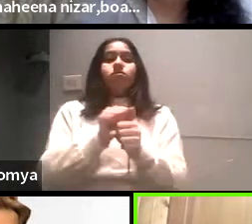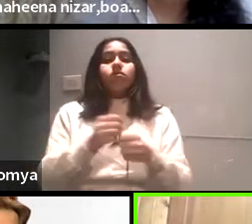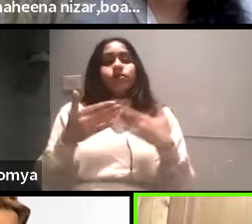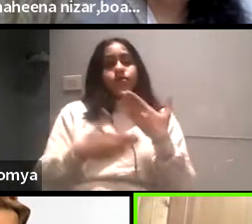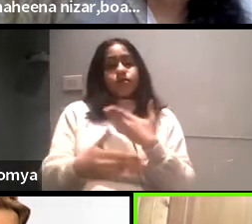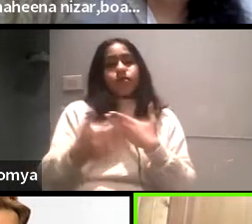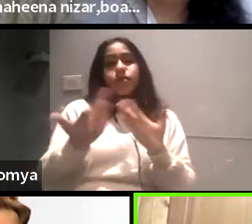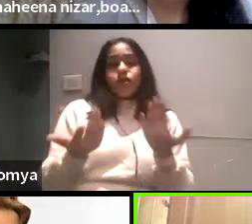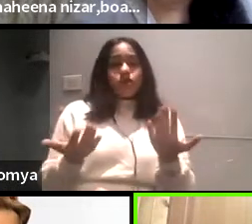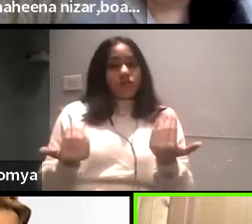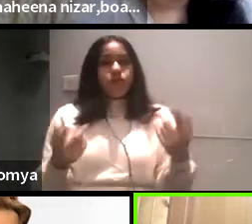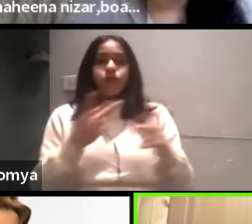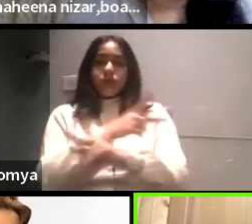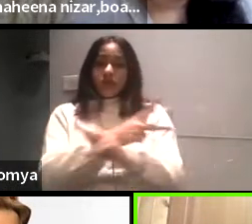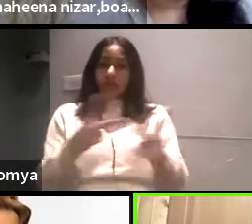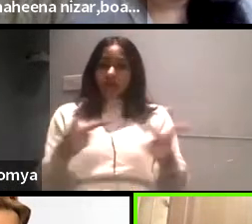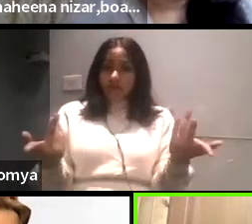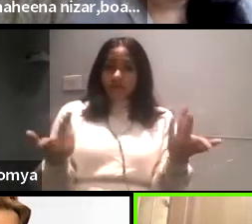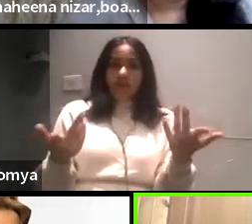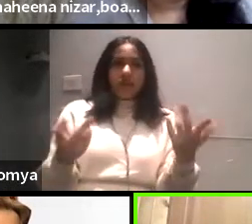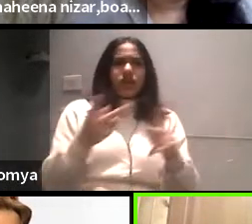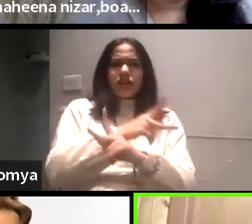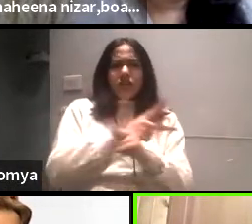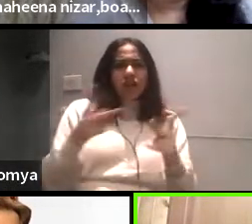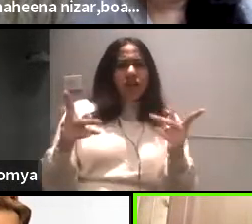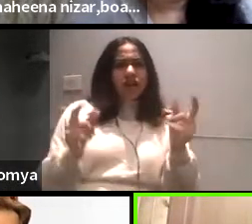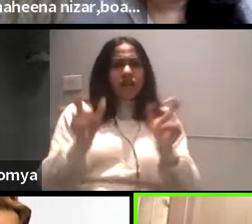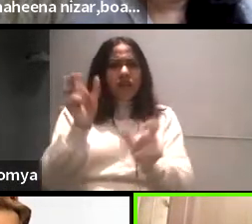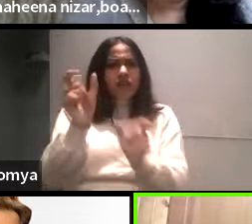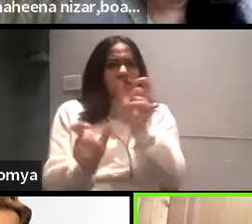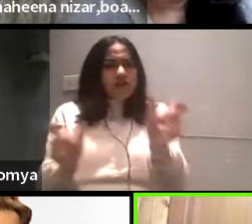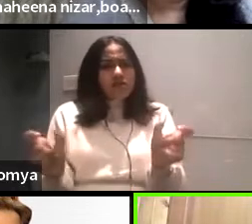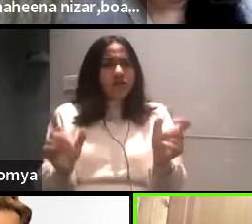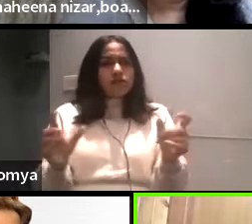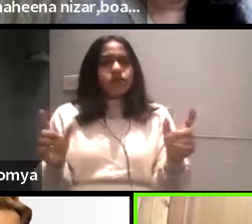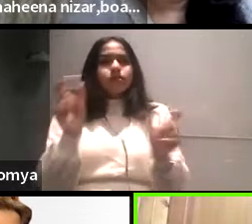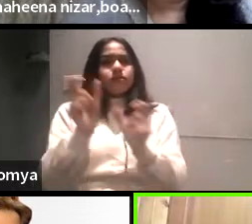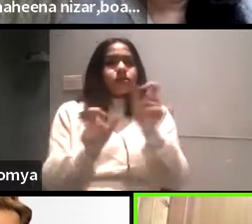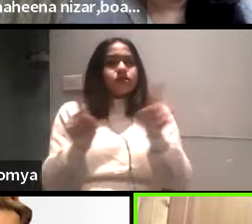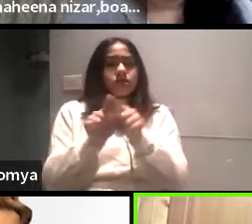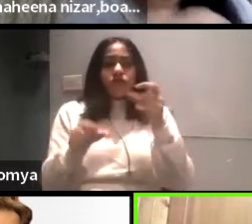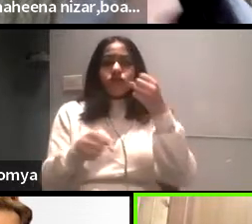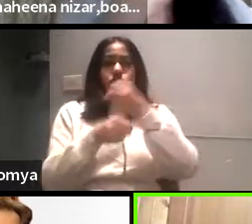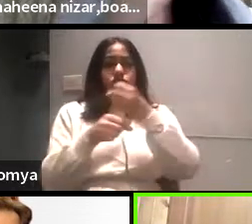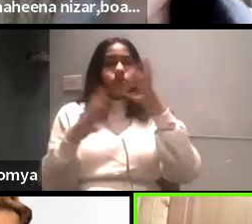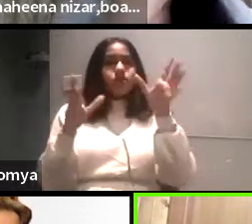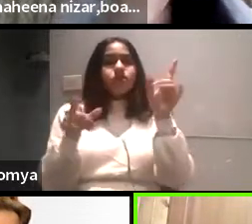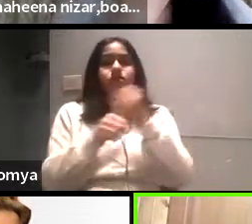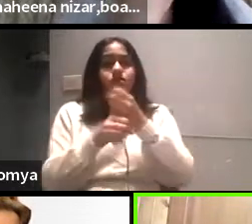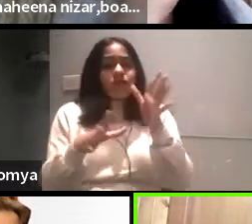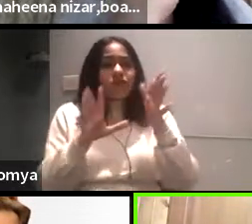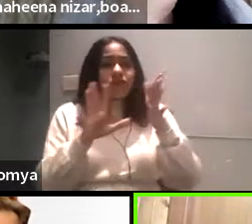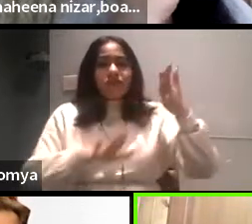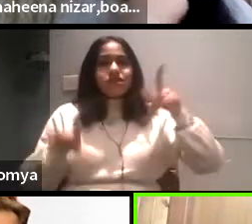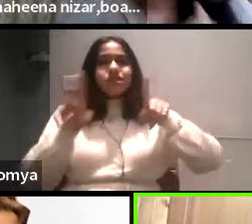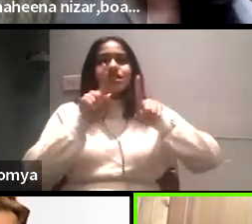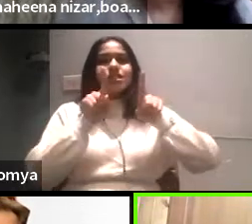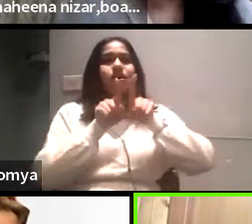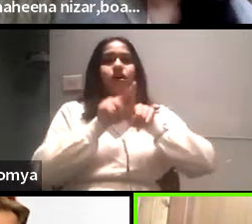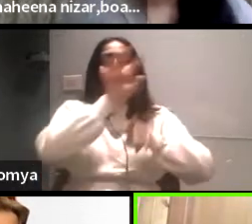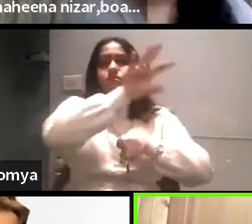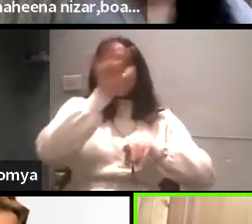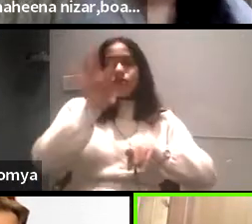enabling various people, various kinds of people across geographies, across the world. So thank you. We'll